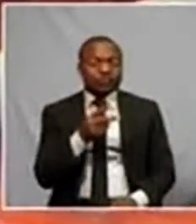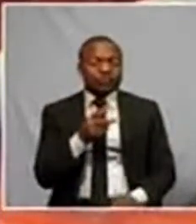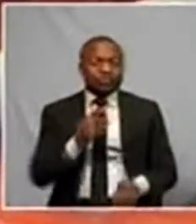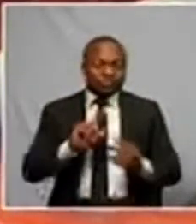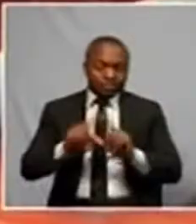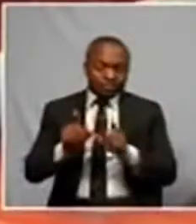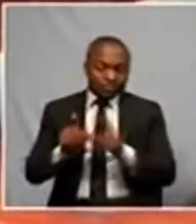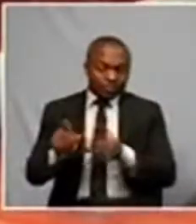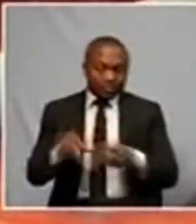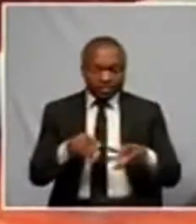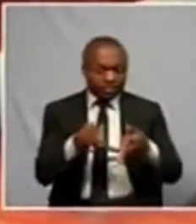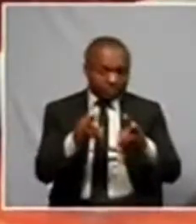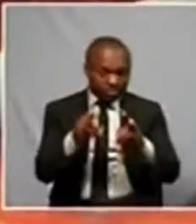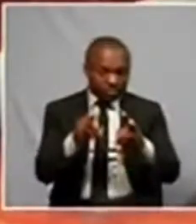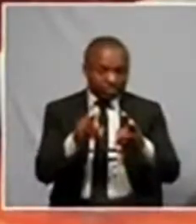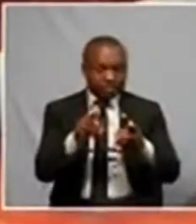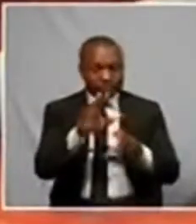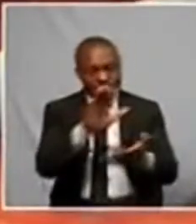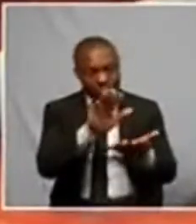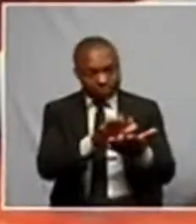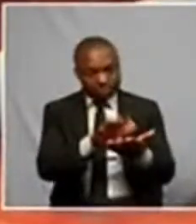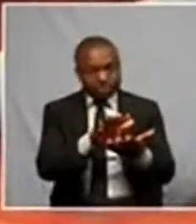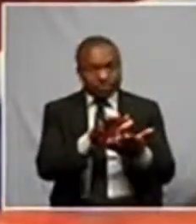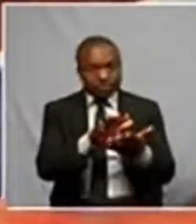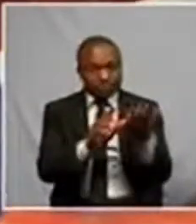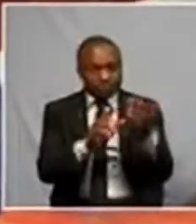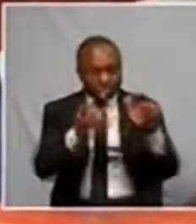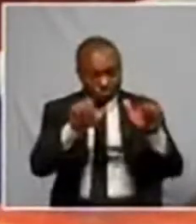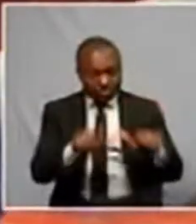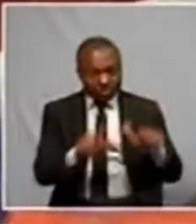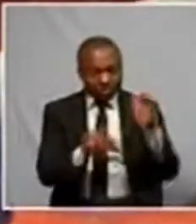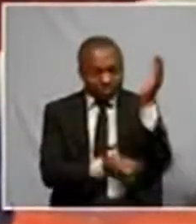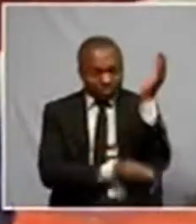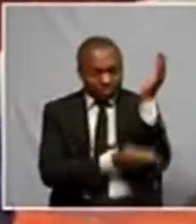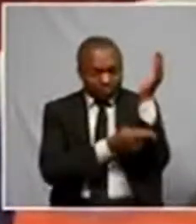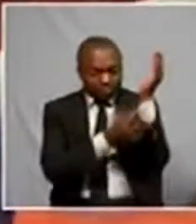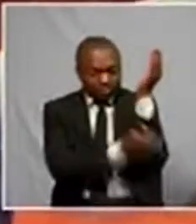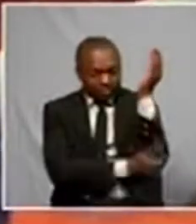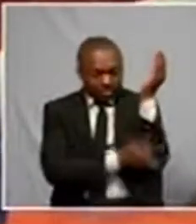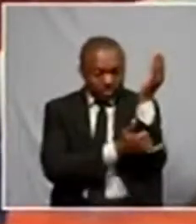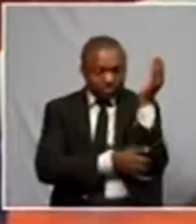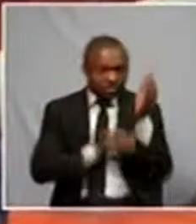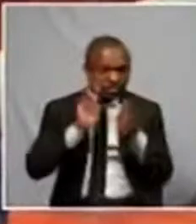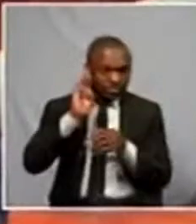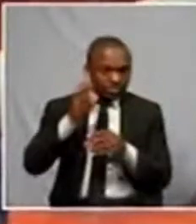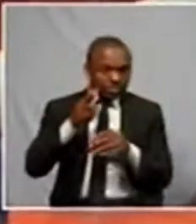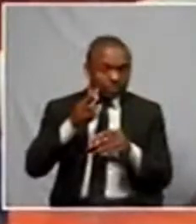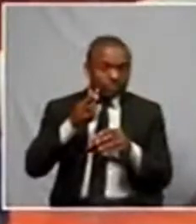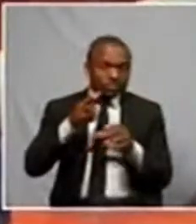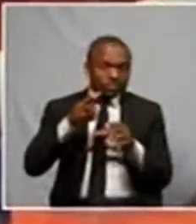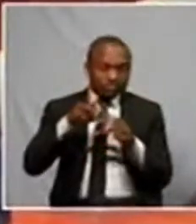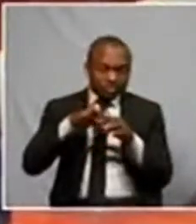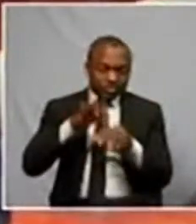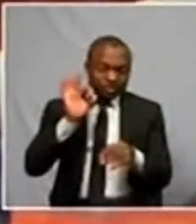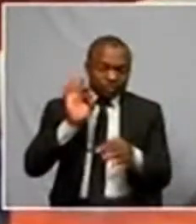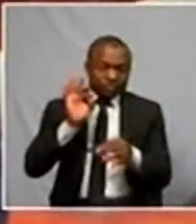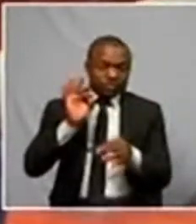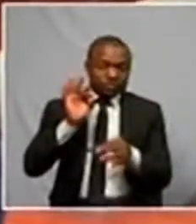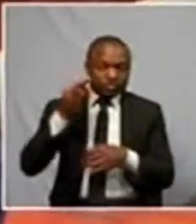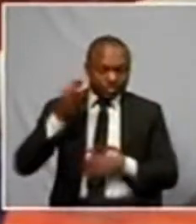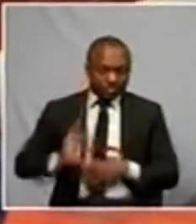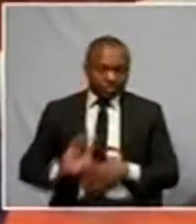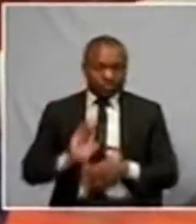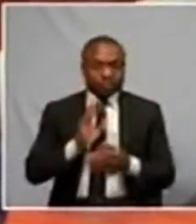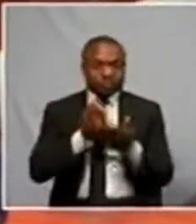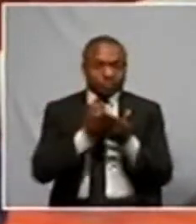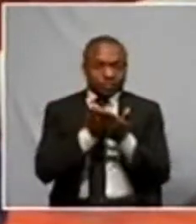different mechanisms that are in place for least developed countries, we would then be able to find ourselves benefiting from that accordingly. I